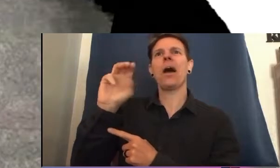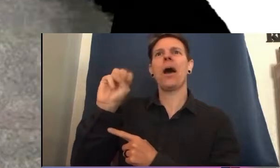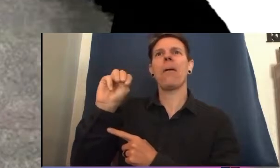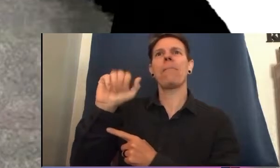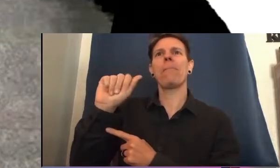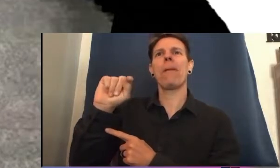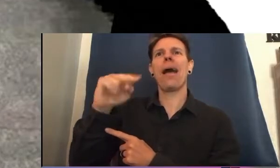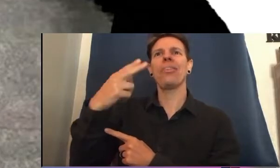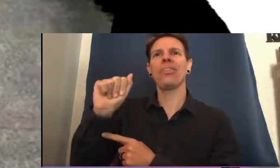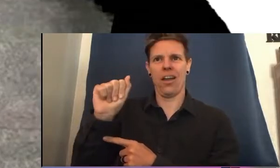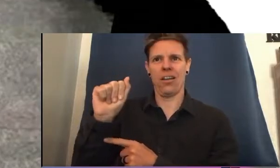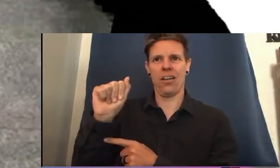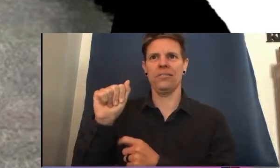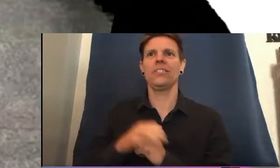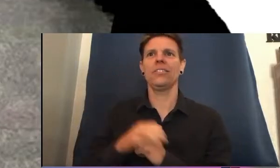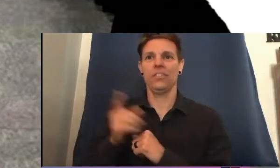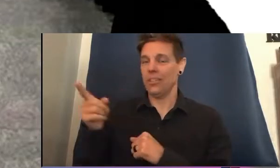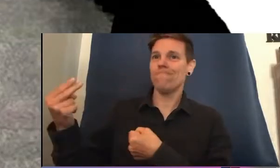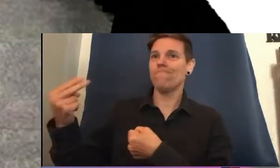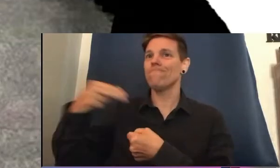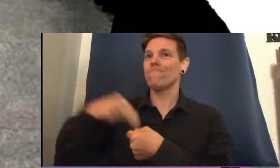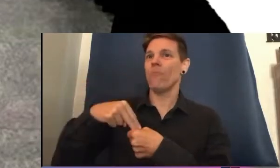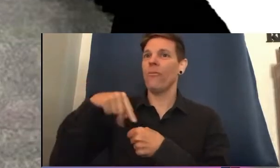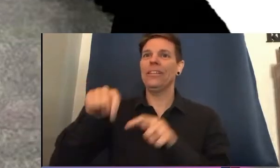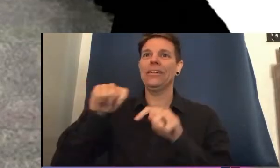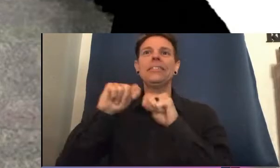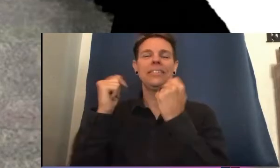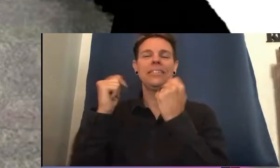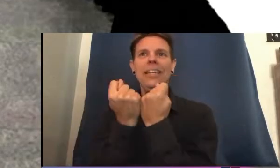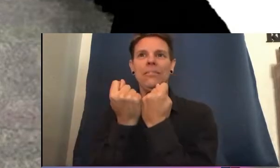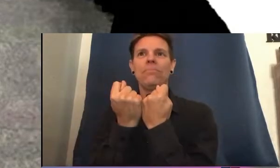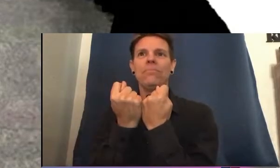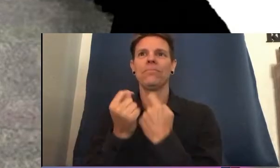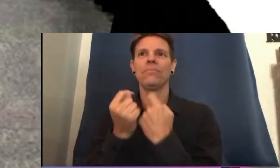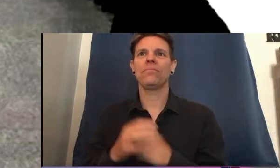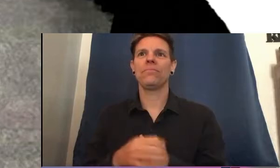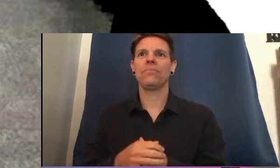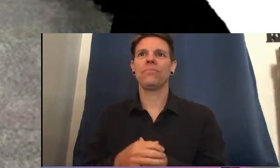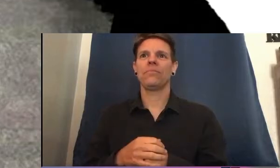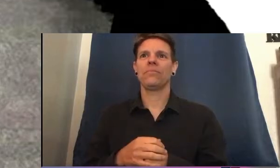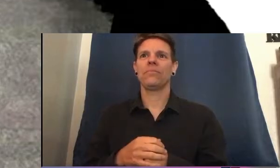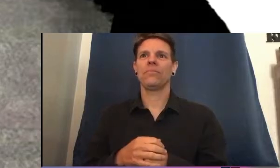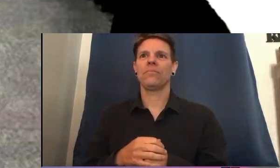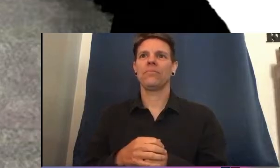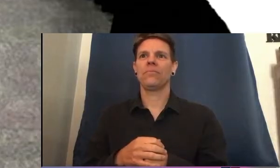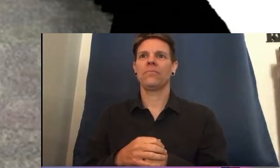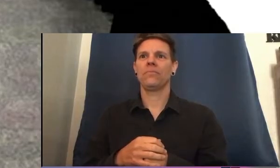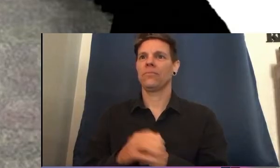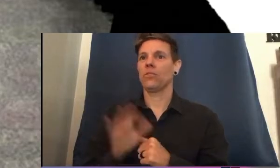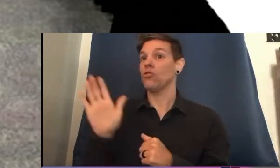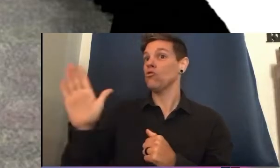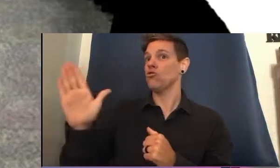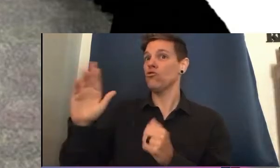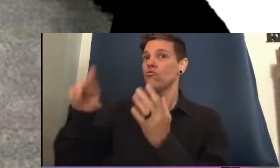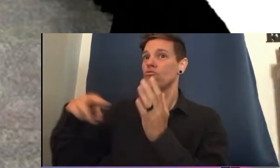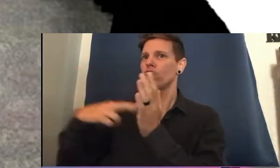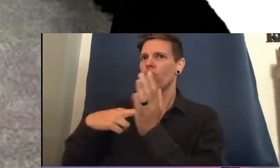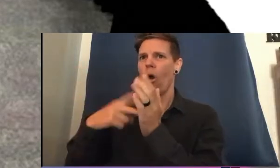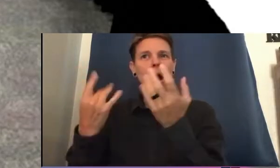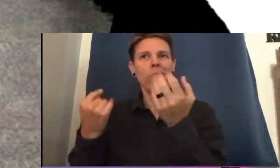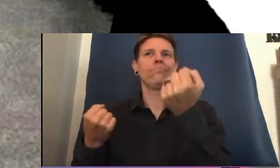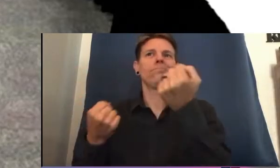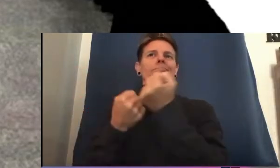our team as part of her role is to support public health. Her new role is Health and